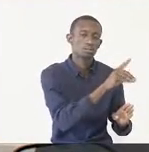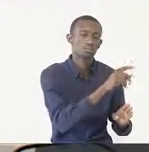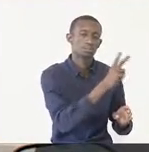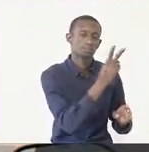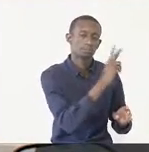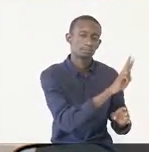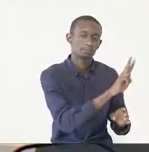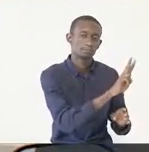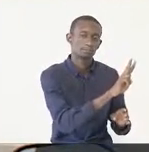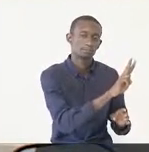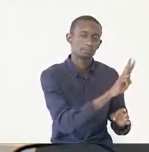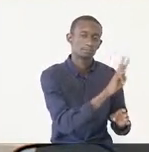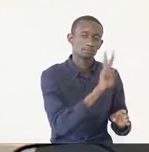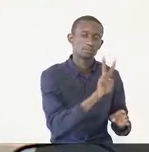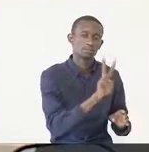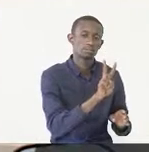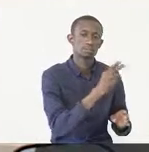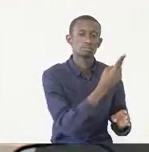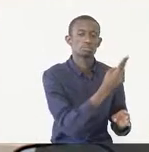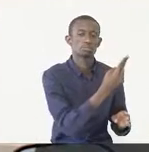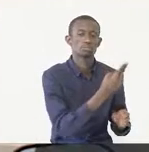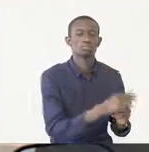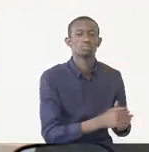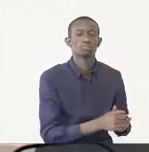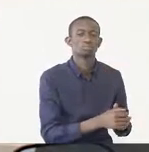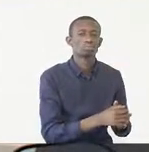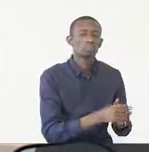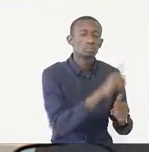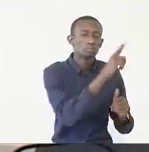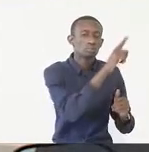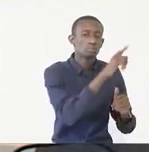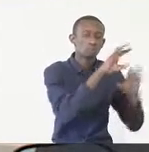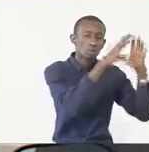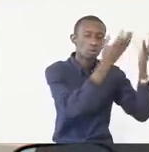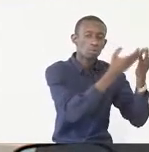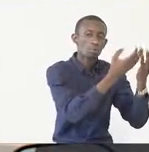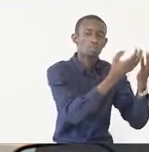when this ball 1 has the final velocity V1.